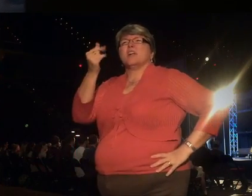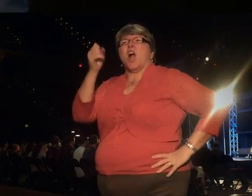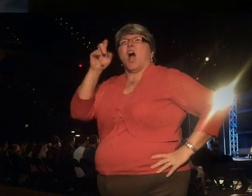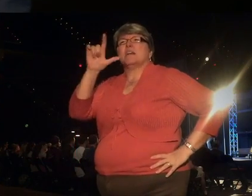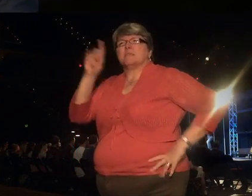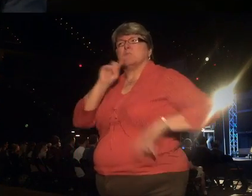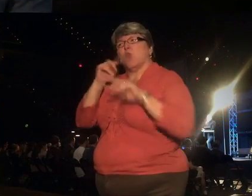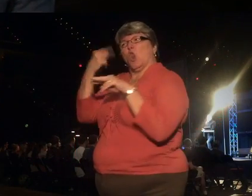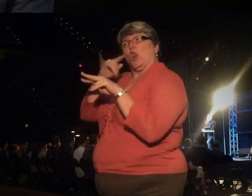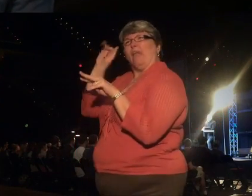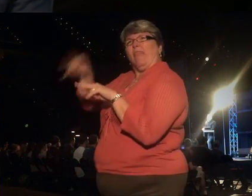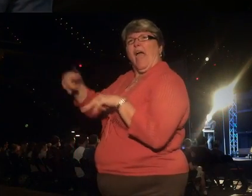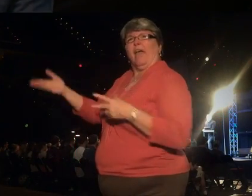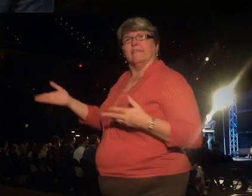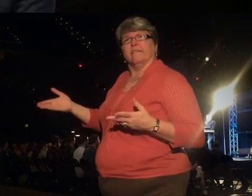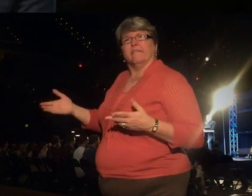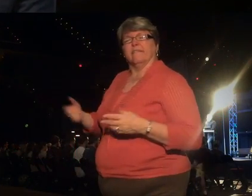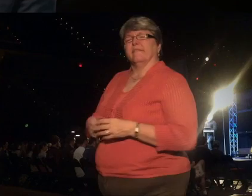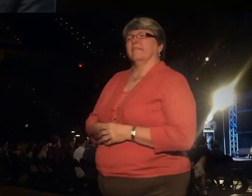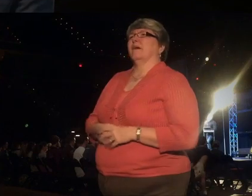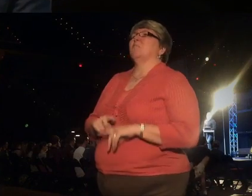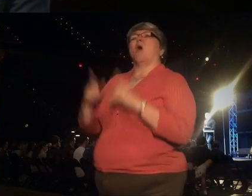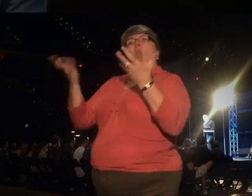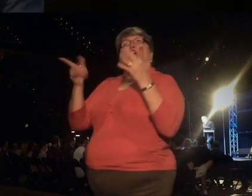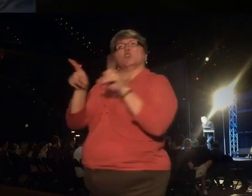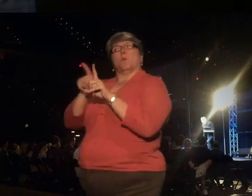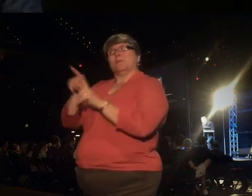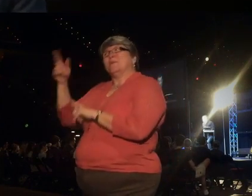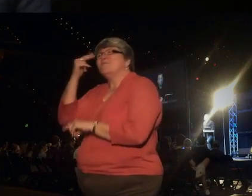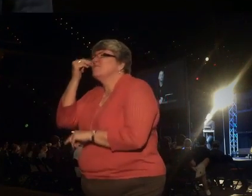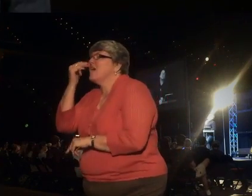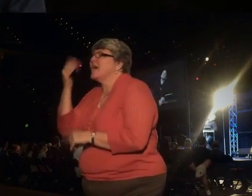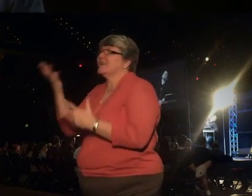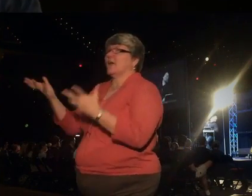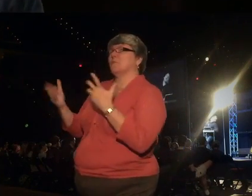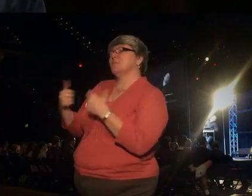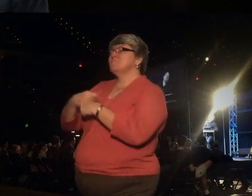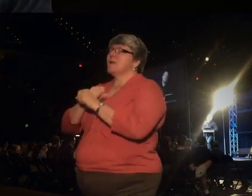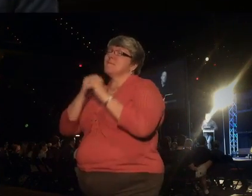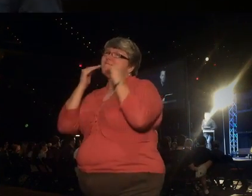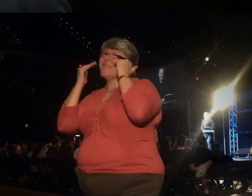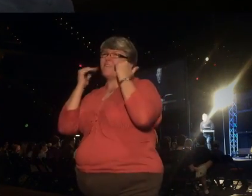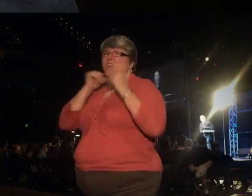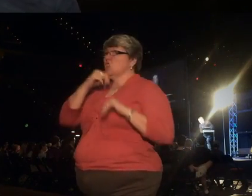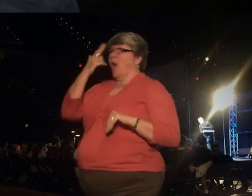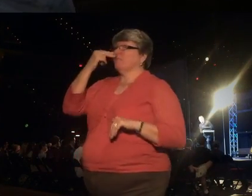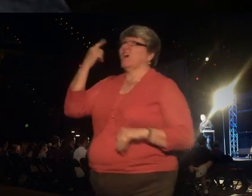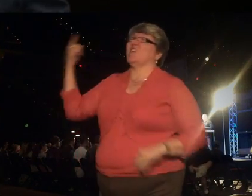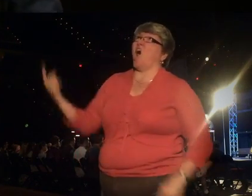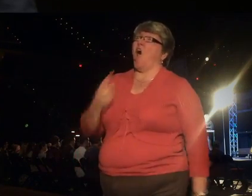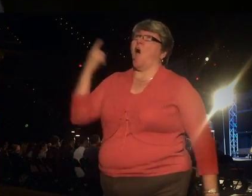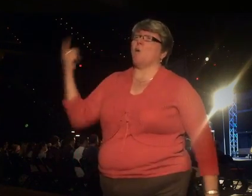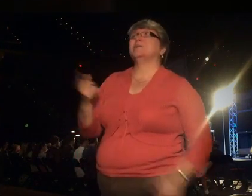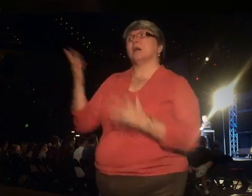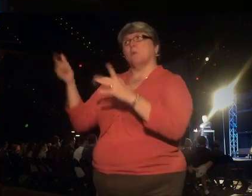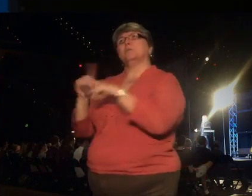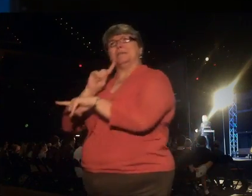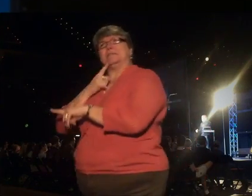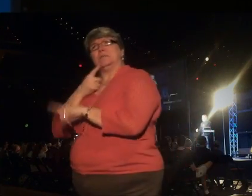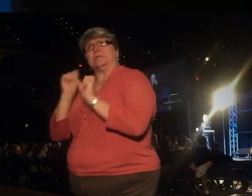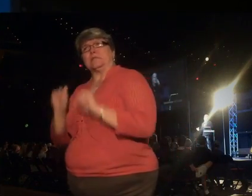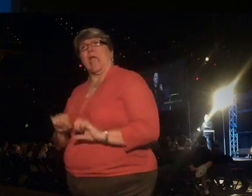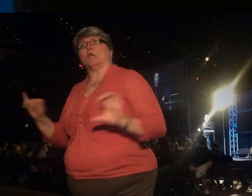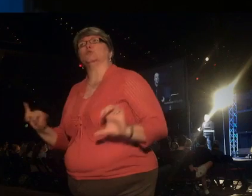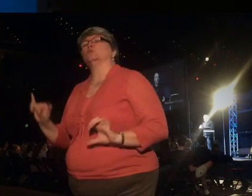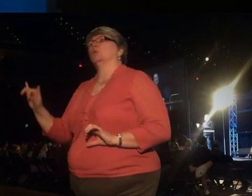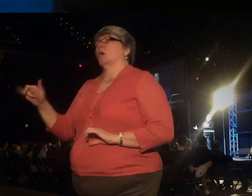to look like Ryan Gosling, right? But I also want him to be funny. I want him to make me laugh, but not like funny all the time. Like I want him to be able to be